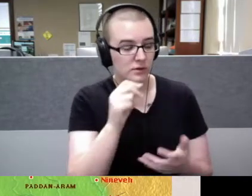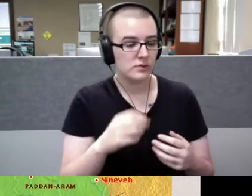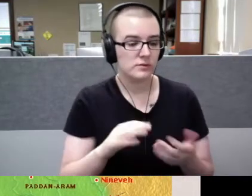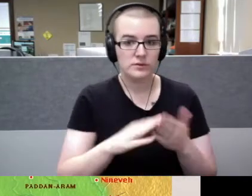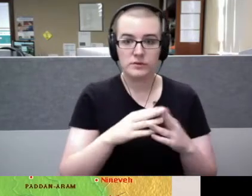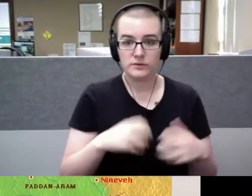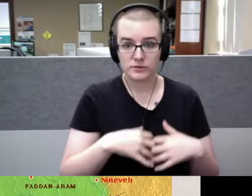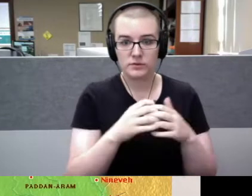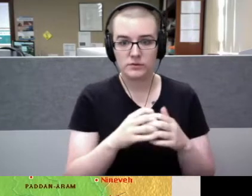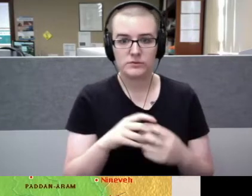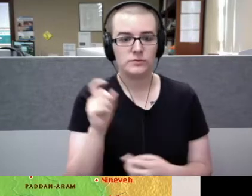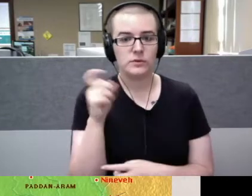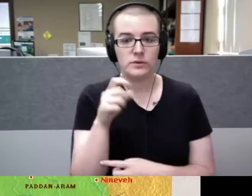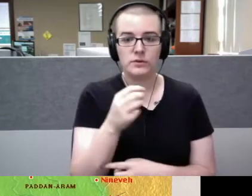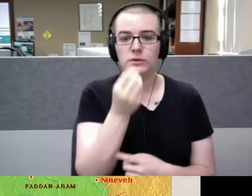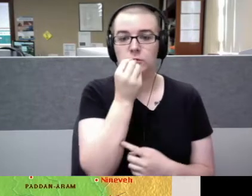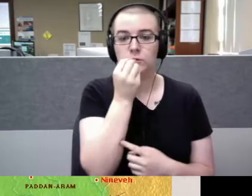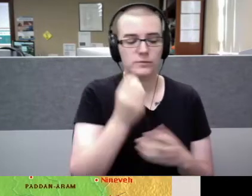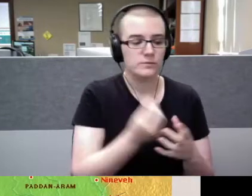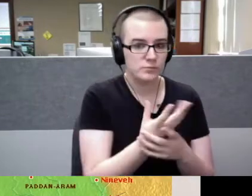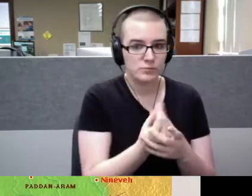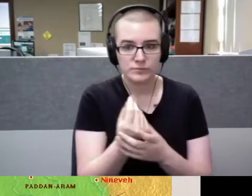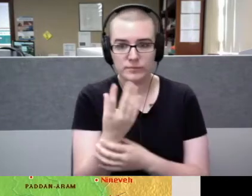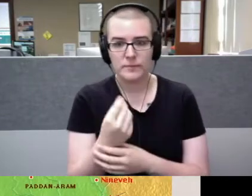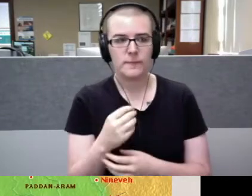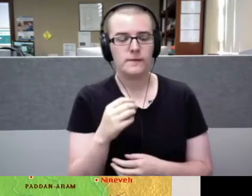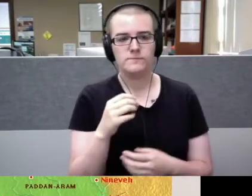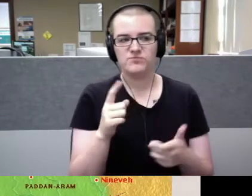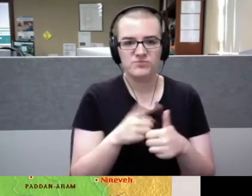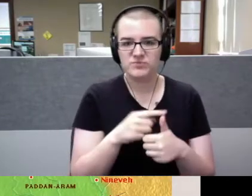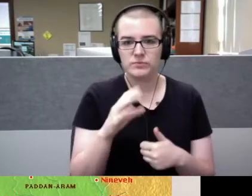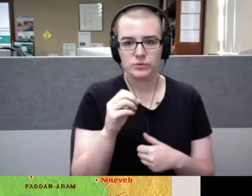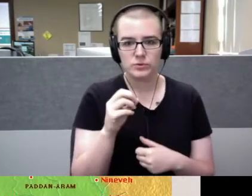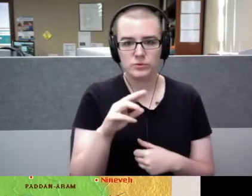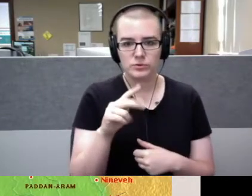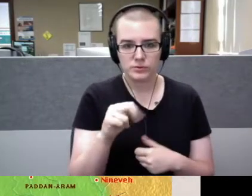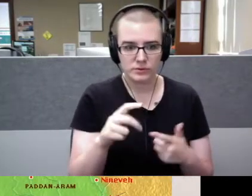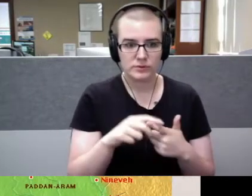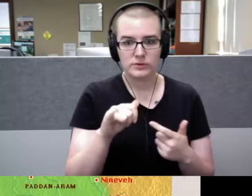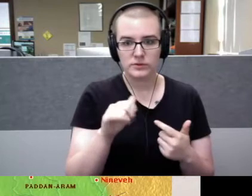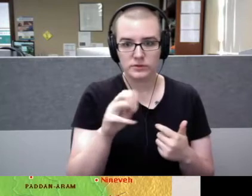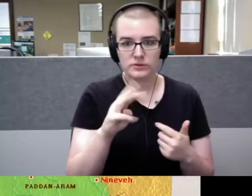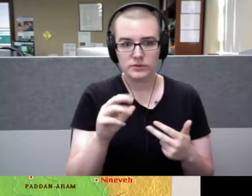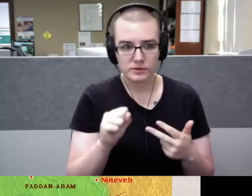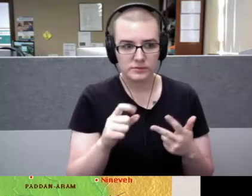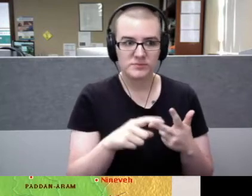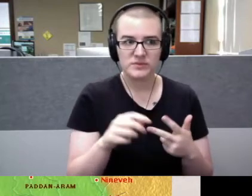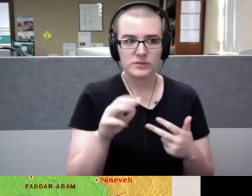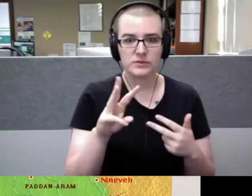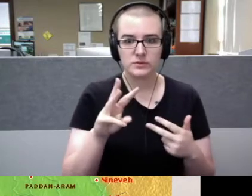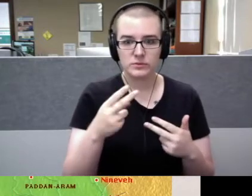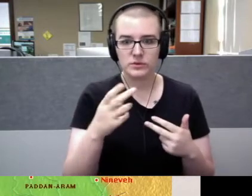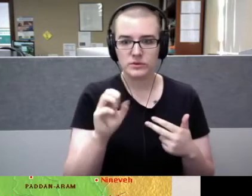you have to have a great food source. That could be corn or yams or wheat or barley or rice. And